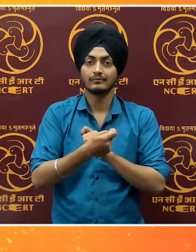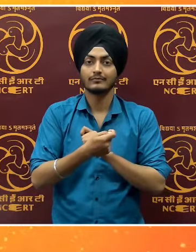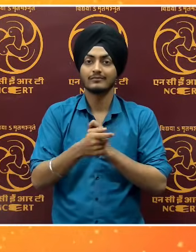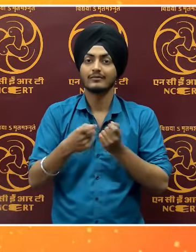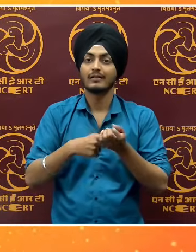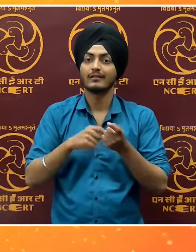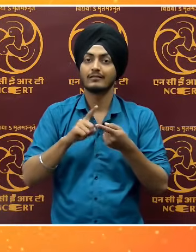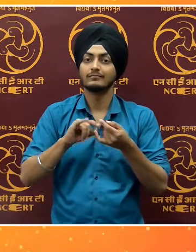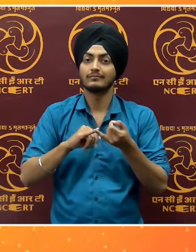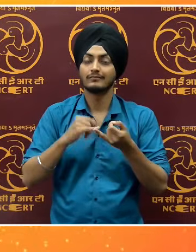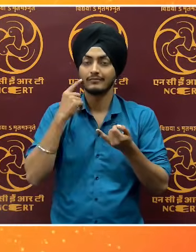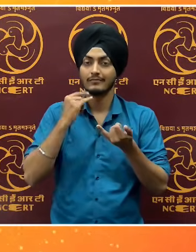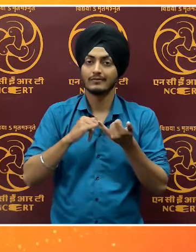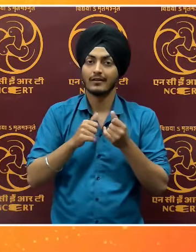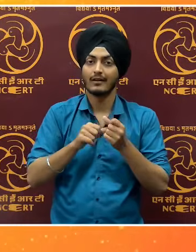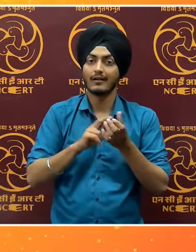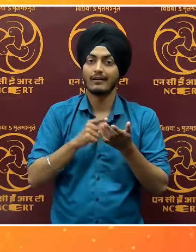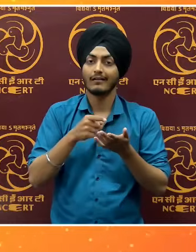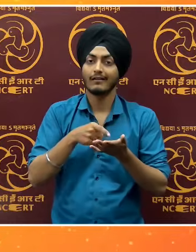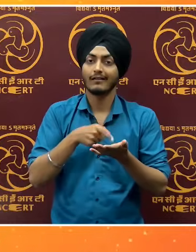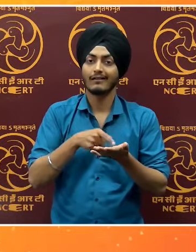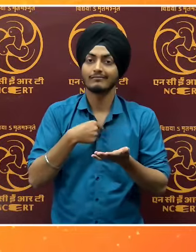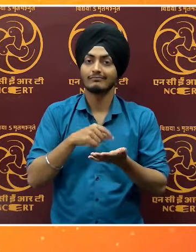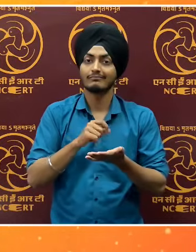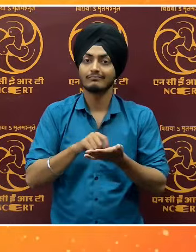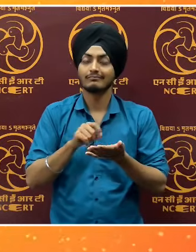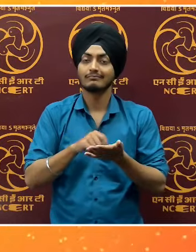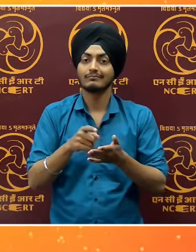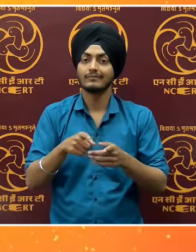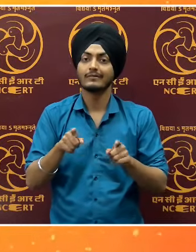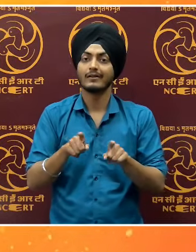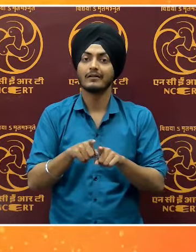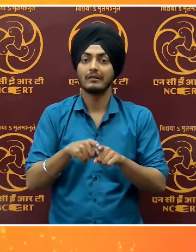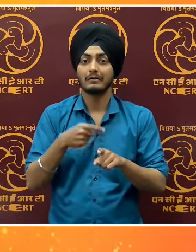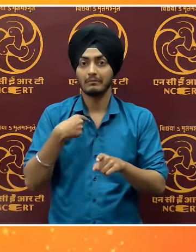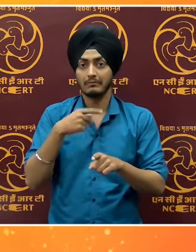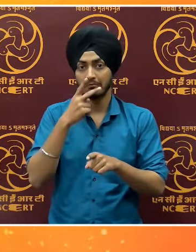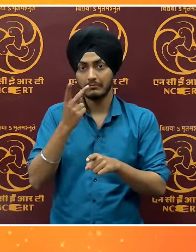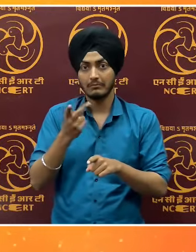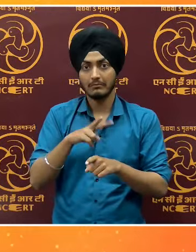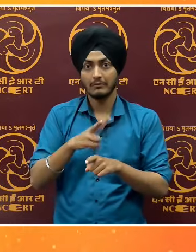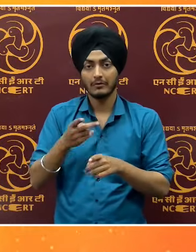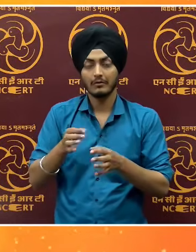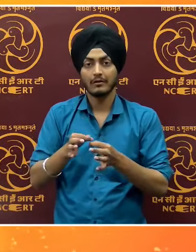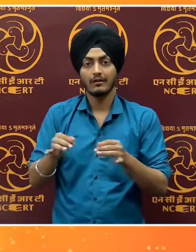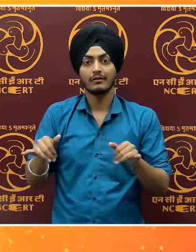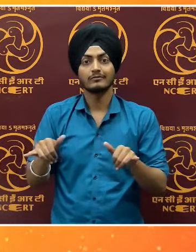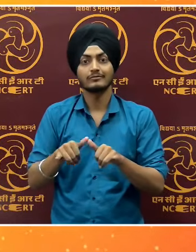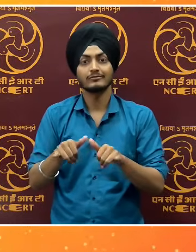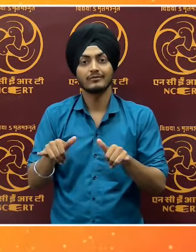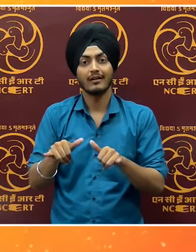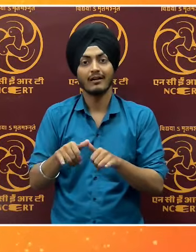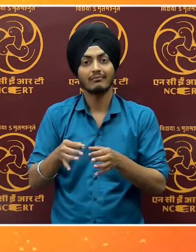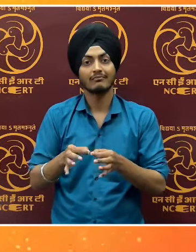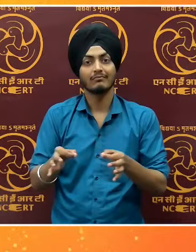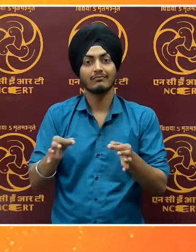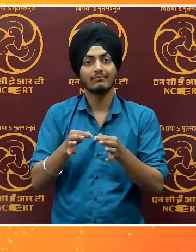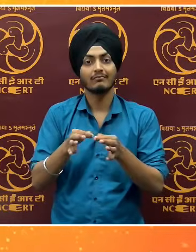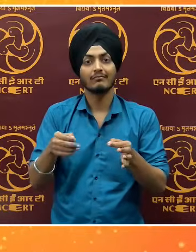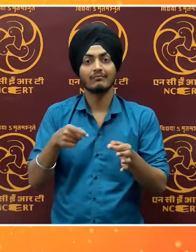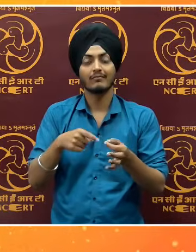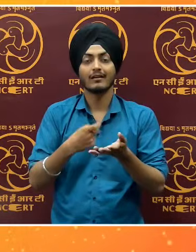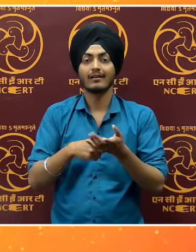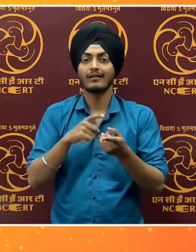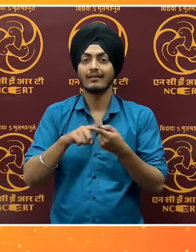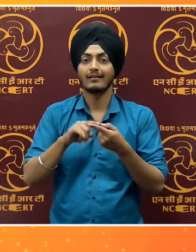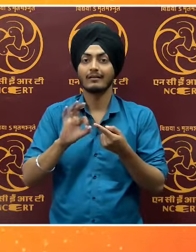be written as rho into L by A. Since both materials are having same length and area, the resistivity only